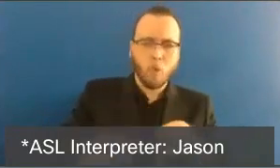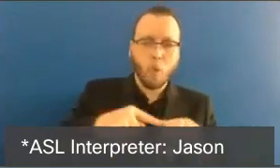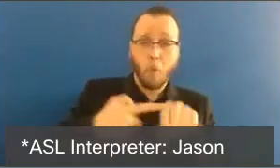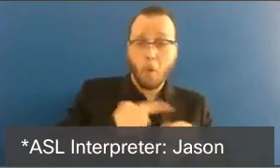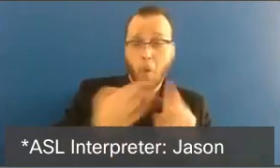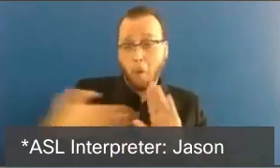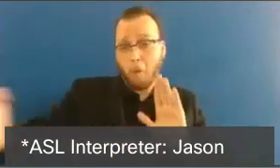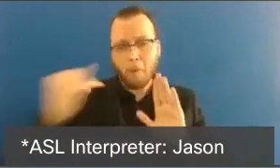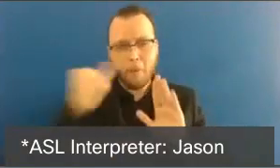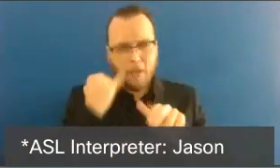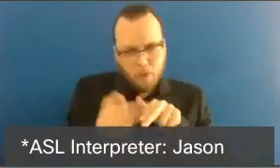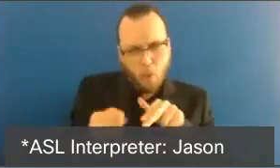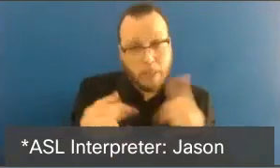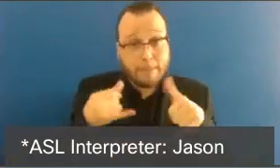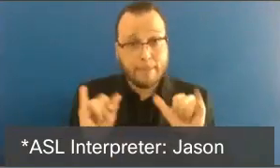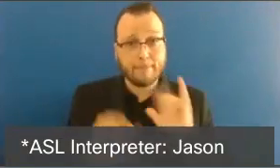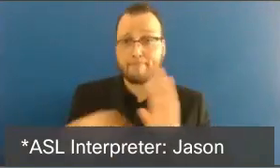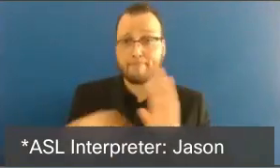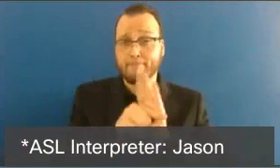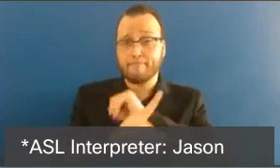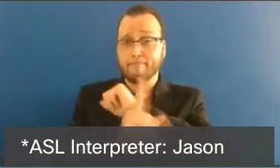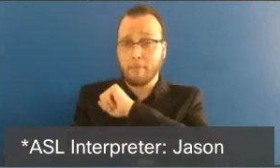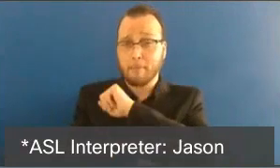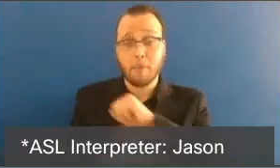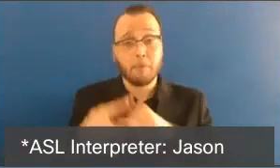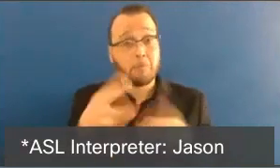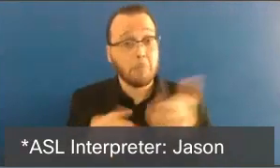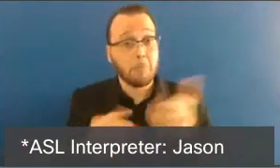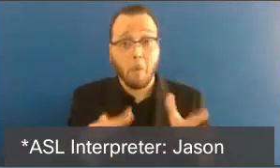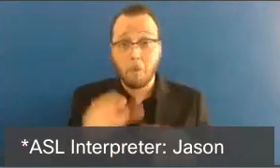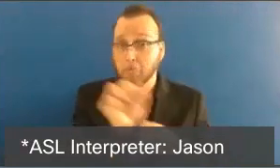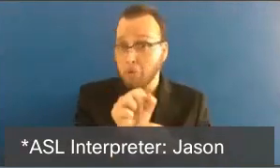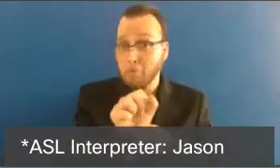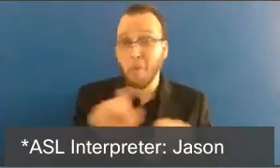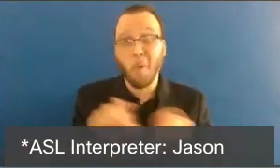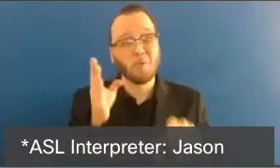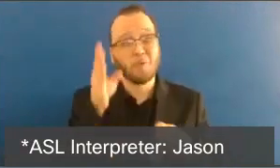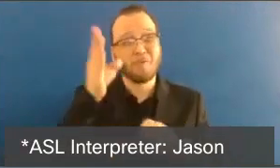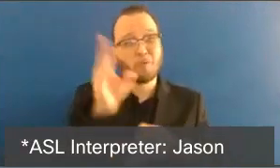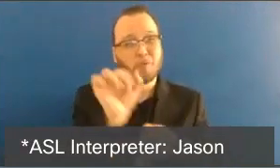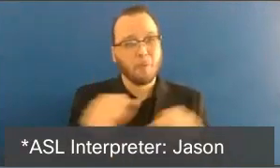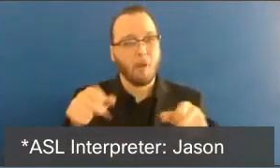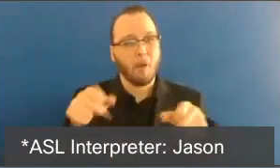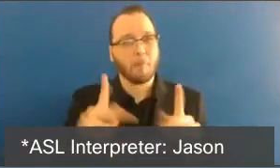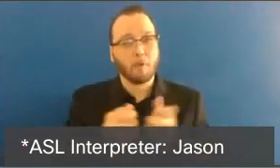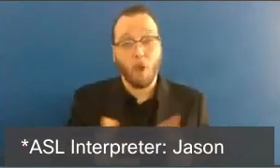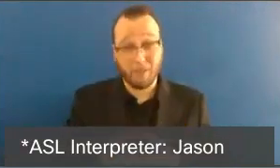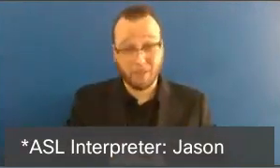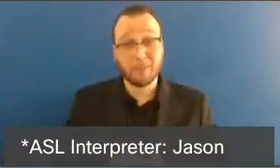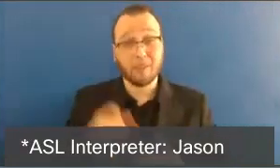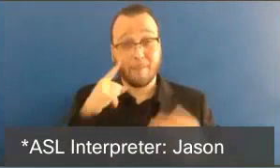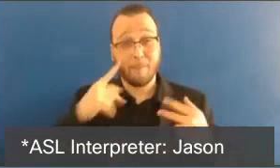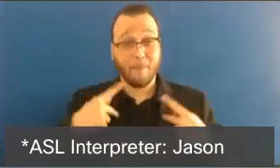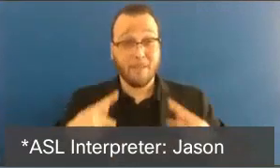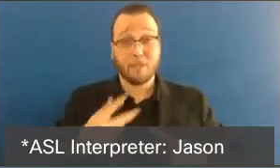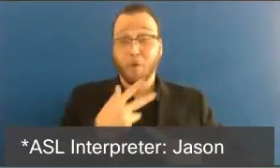adverse consequences, including loss of employment and future employment opportunities for physical and